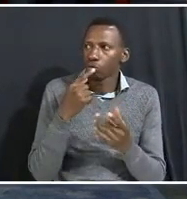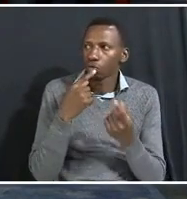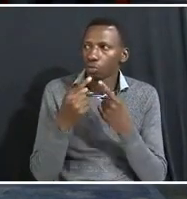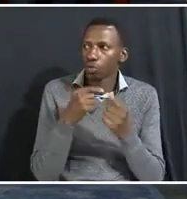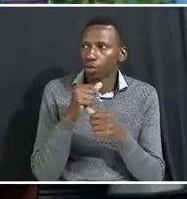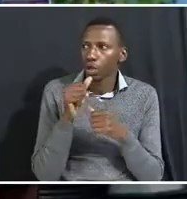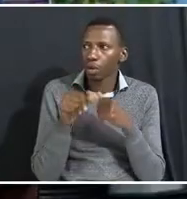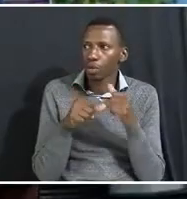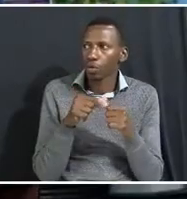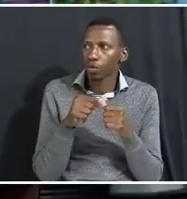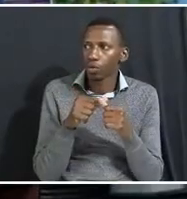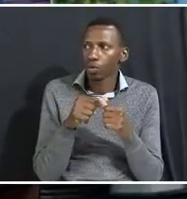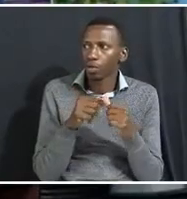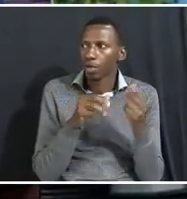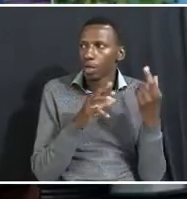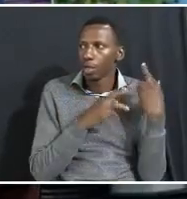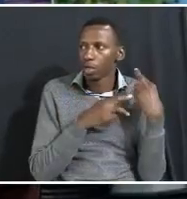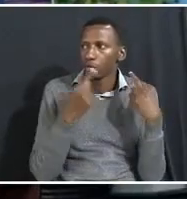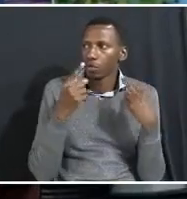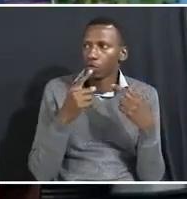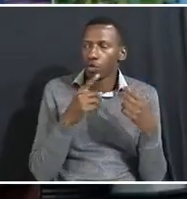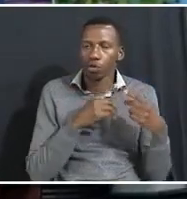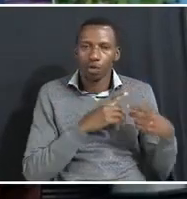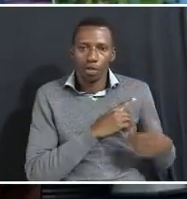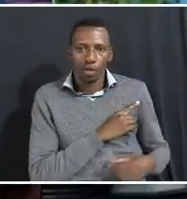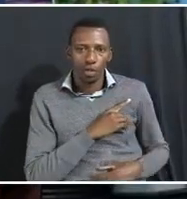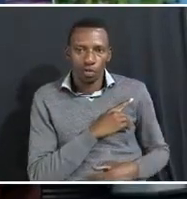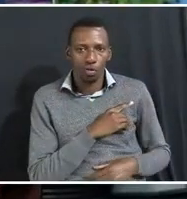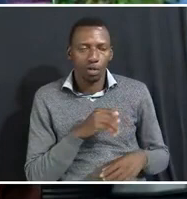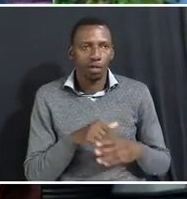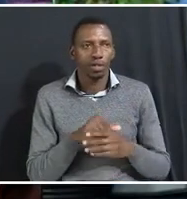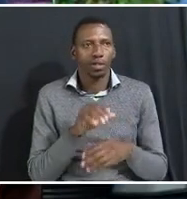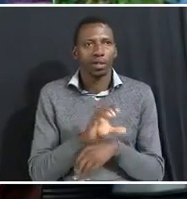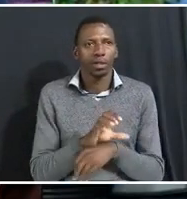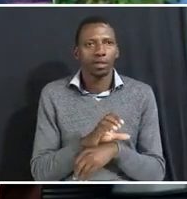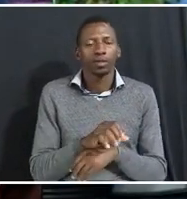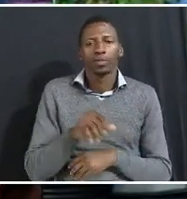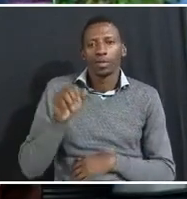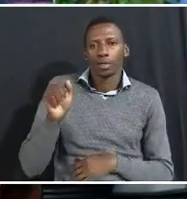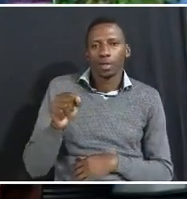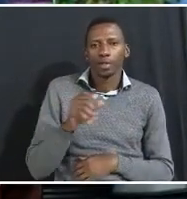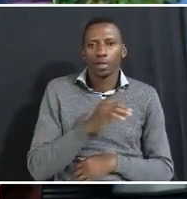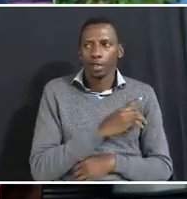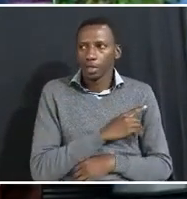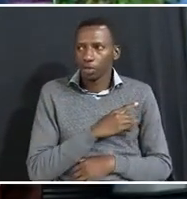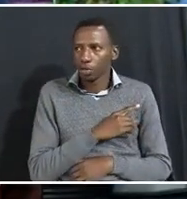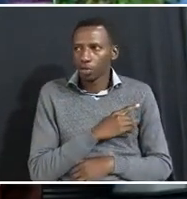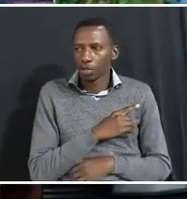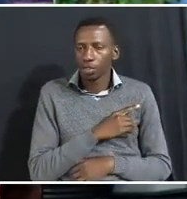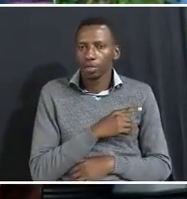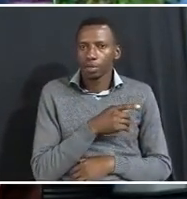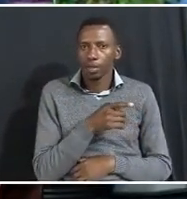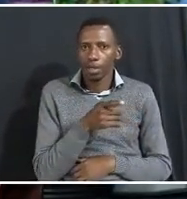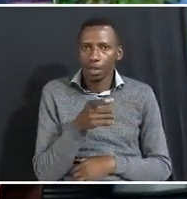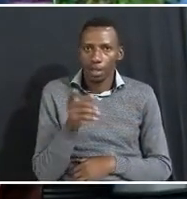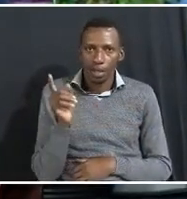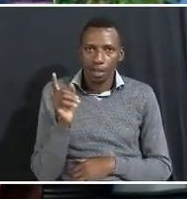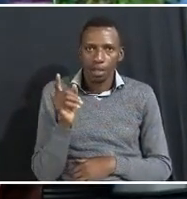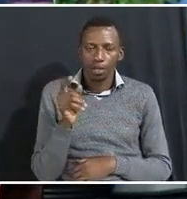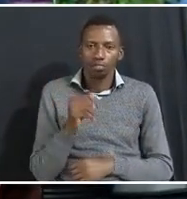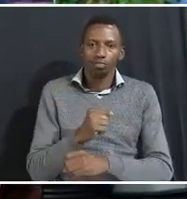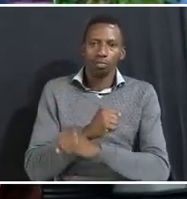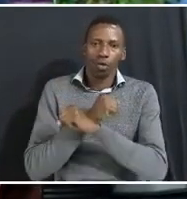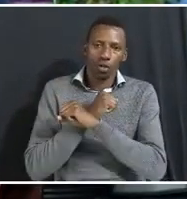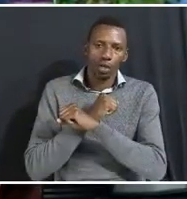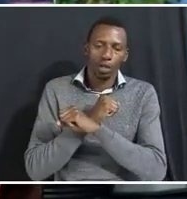about the role of deaconate being within the church. Yes, deacons are the custodians of church property